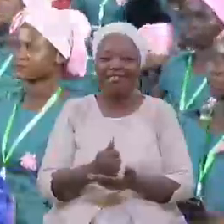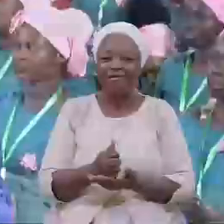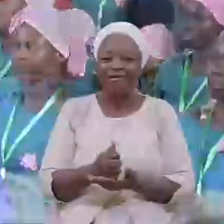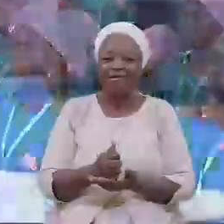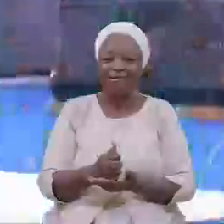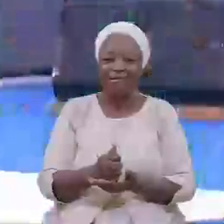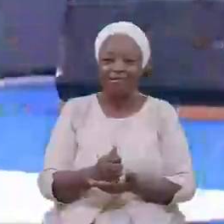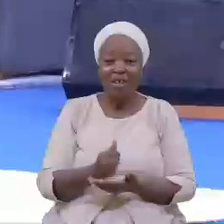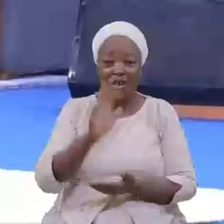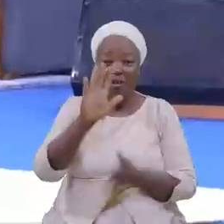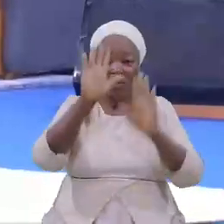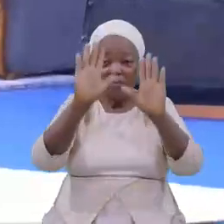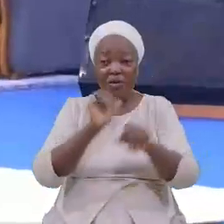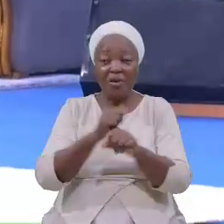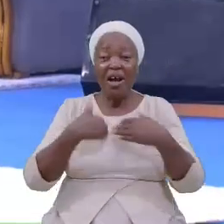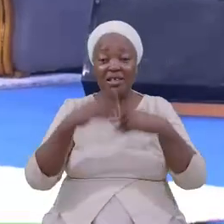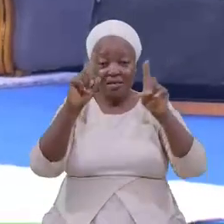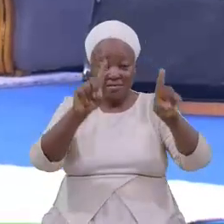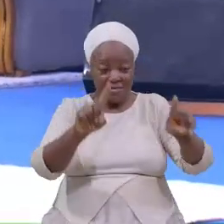Your miracle has arrived.